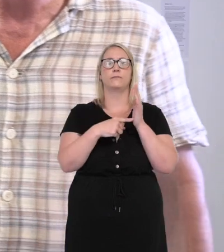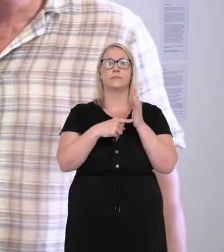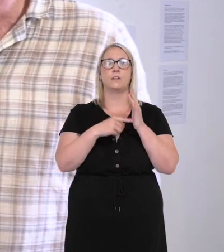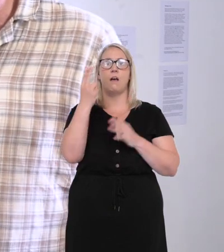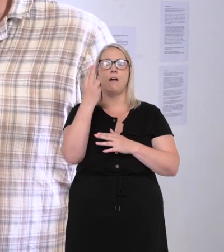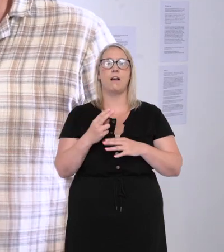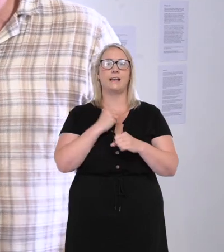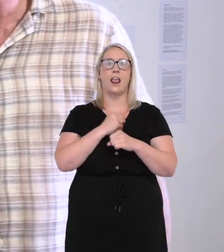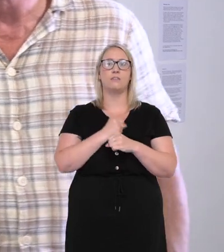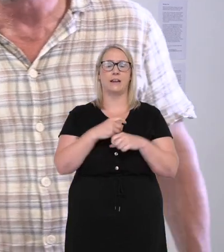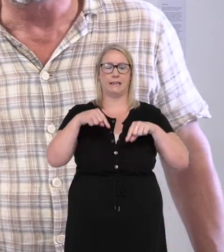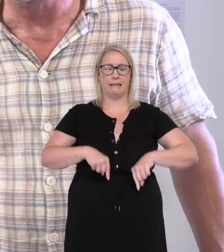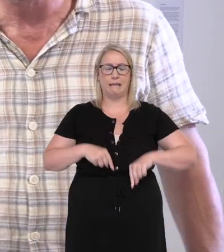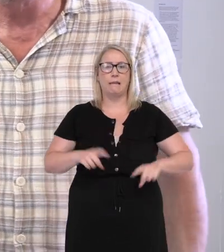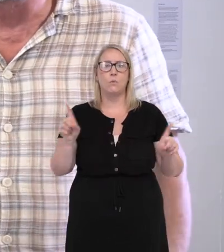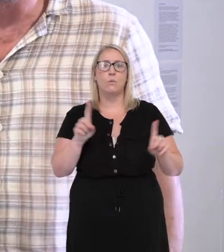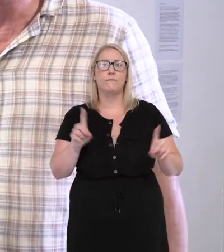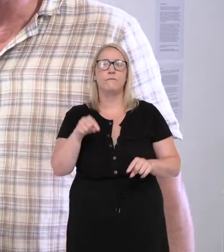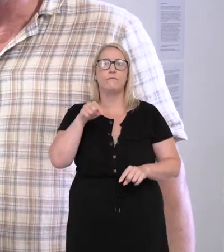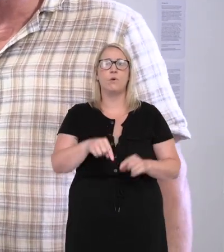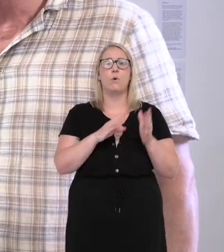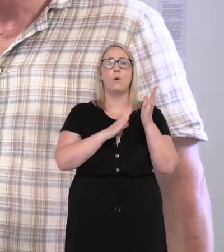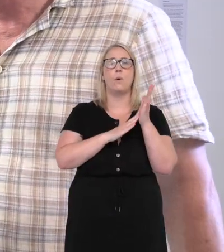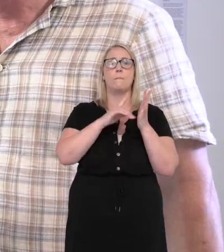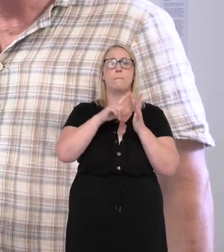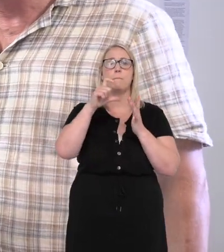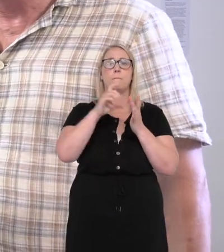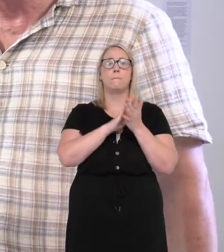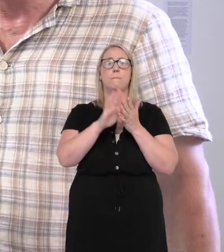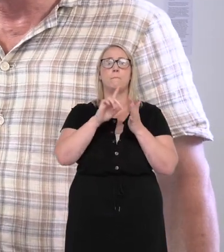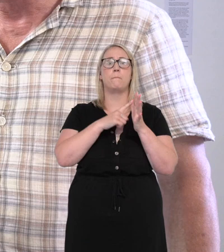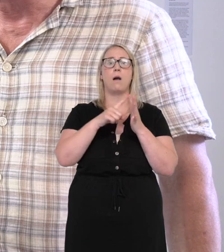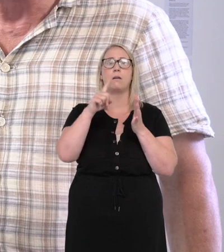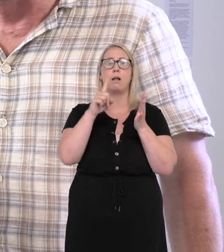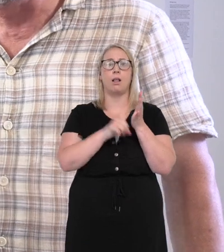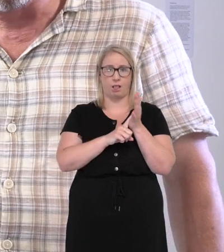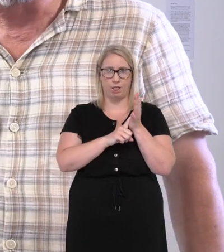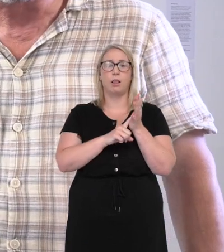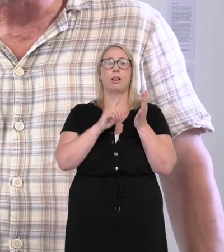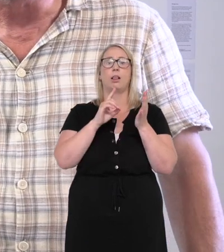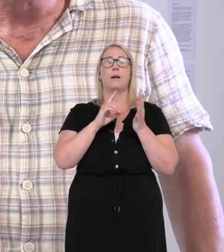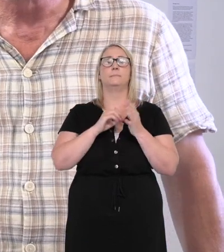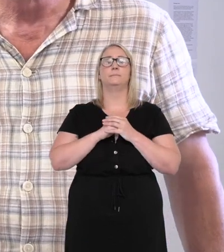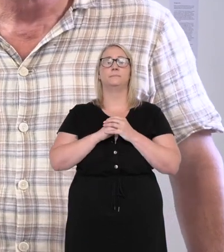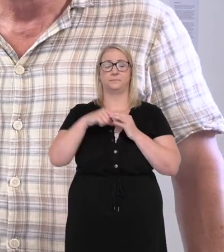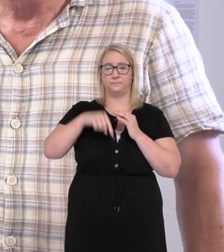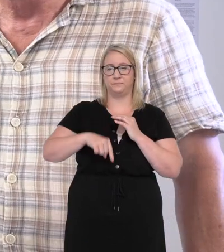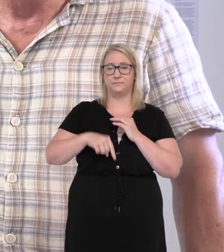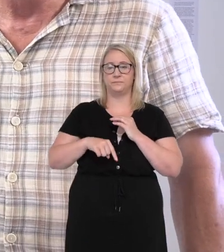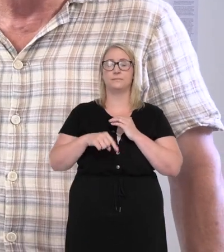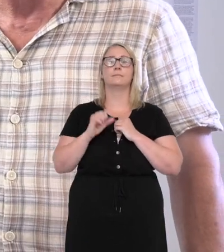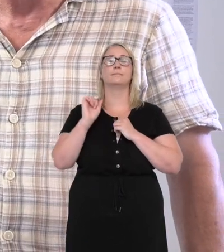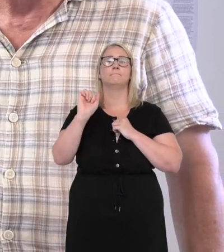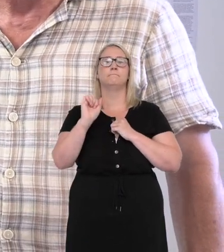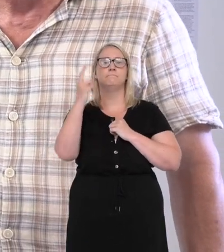Smith, a retrospective work of body of his work. And I'm going to walk around and give